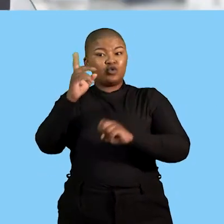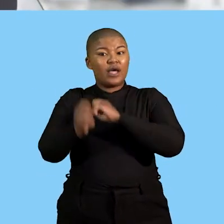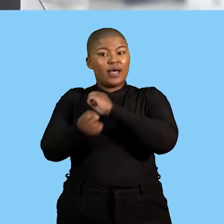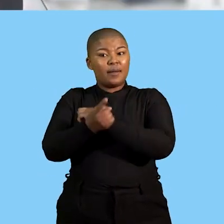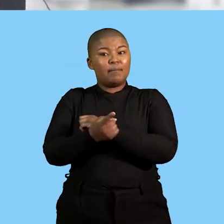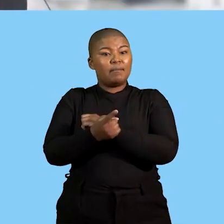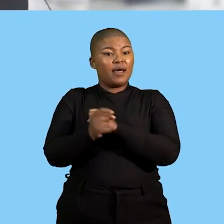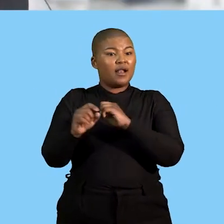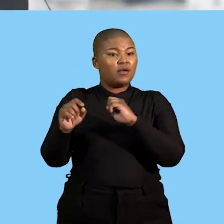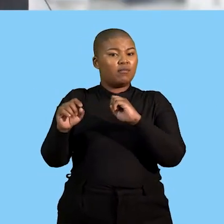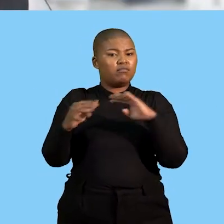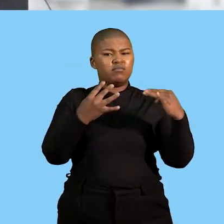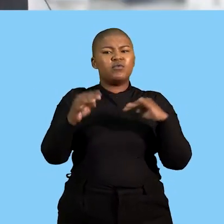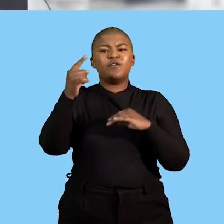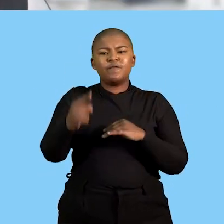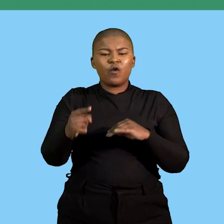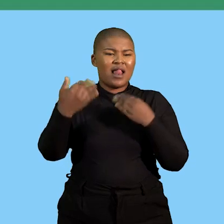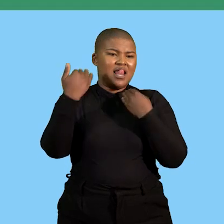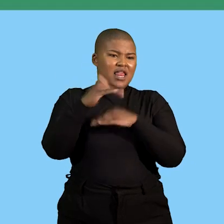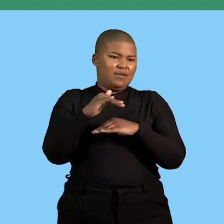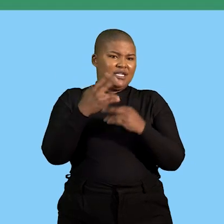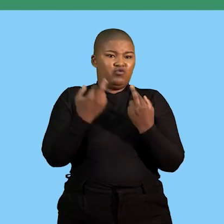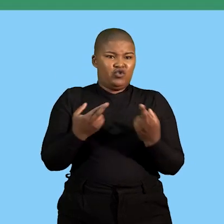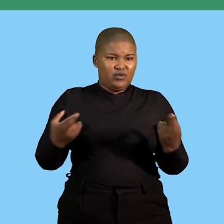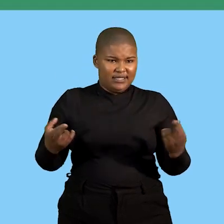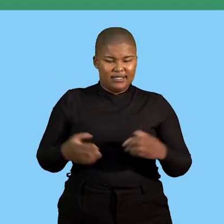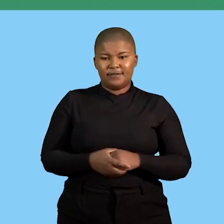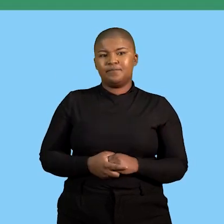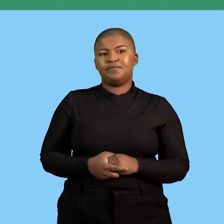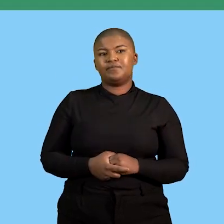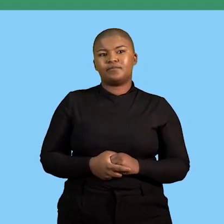conflict is limited resources.